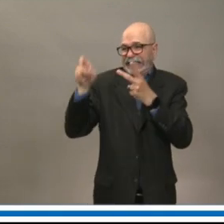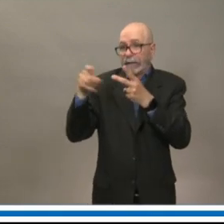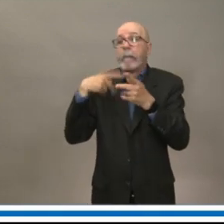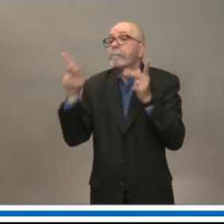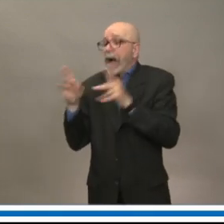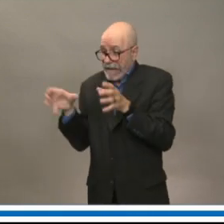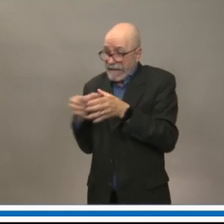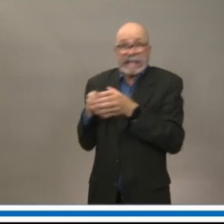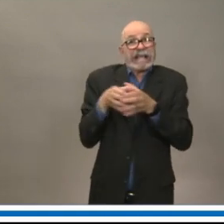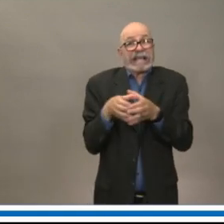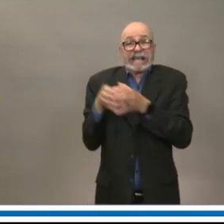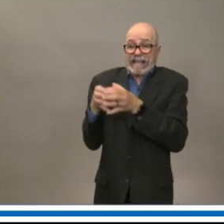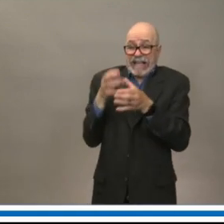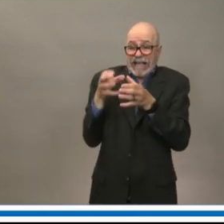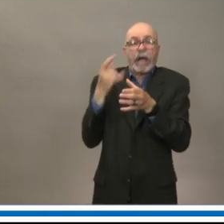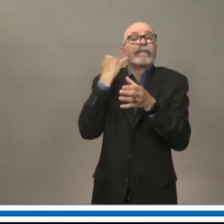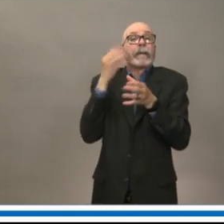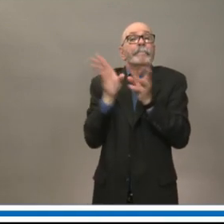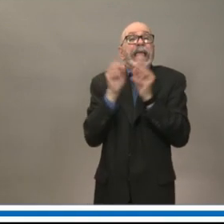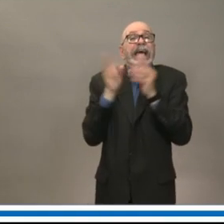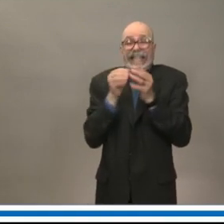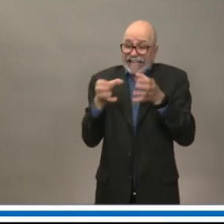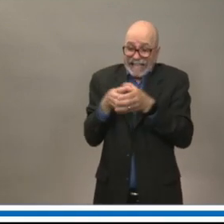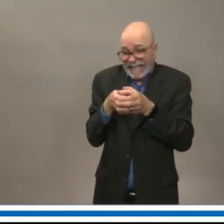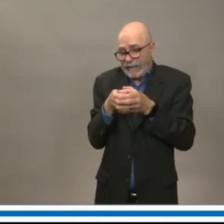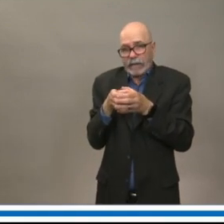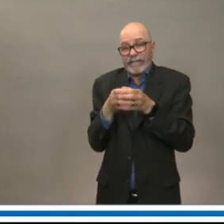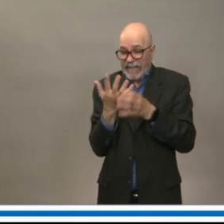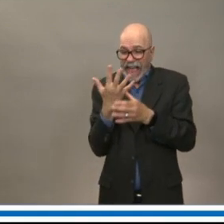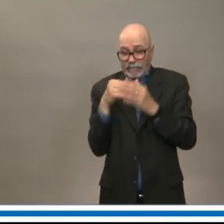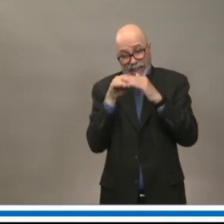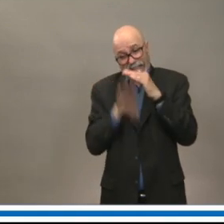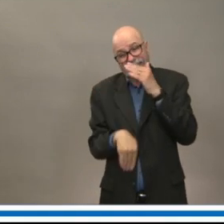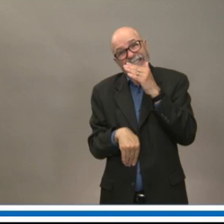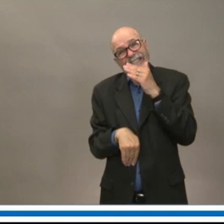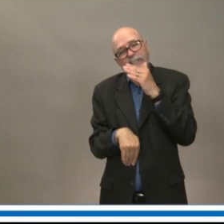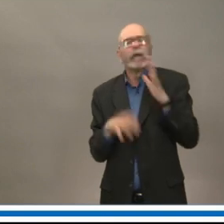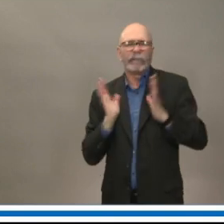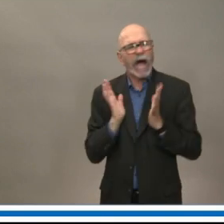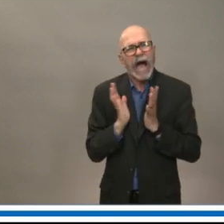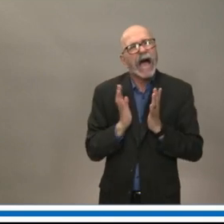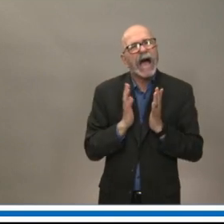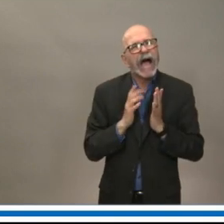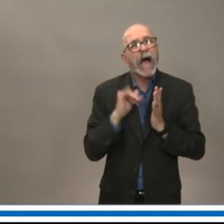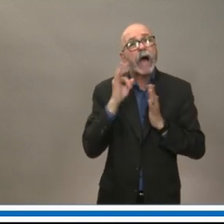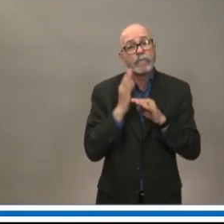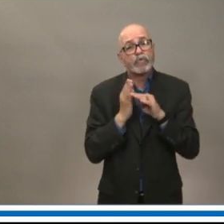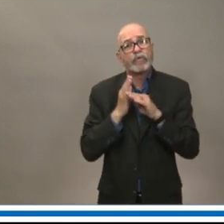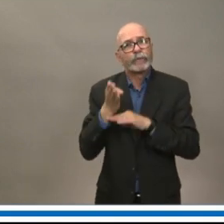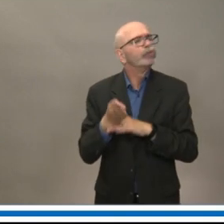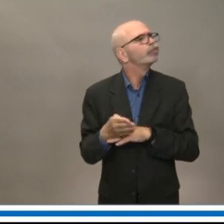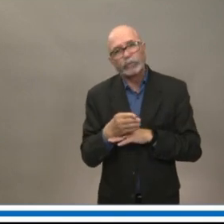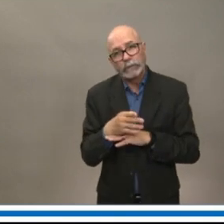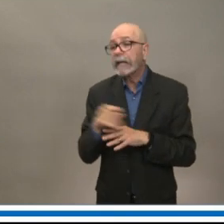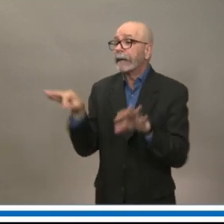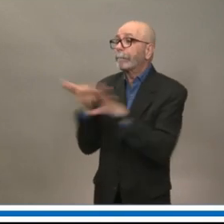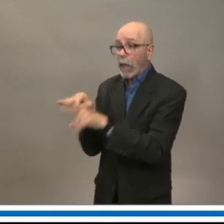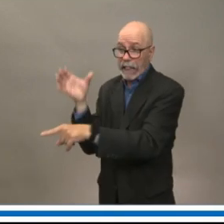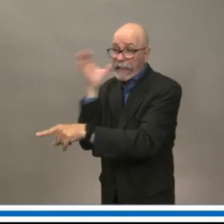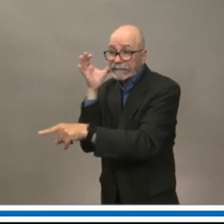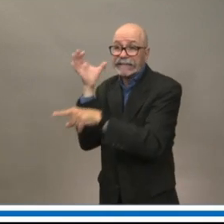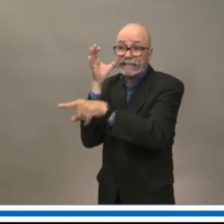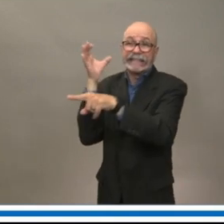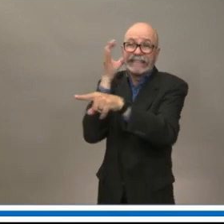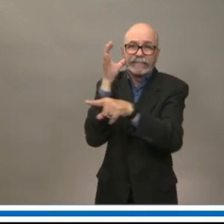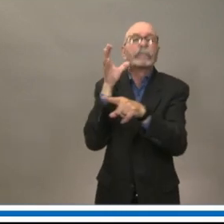that we have all Nova Scotians doing that. And the stronger we're able to get to that, to 100% compliance, the less